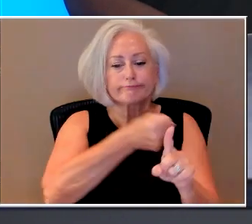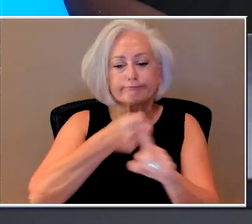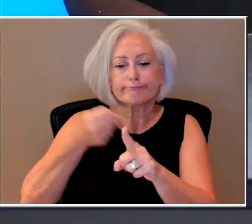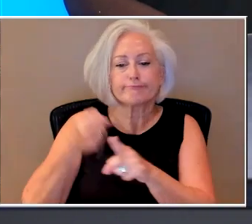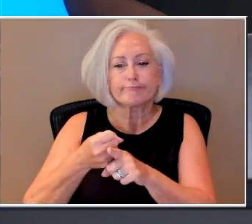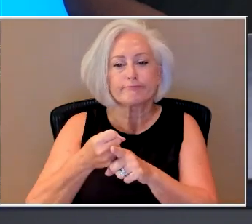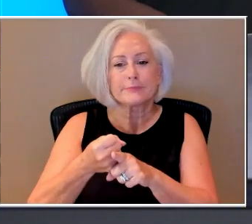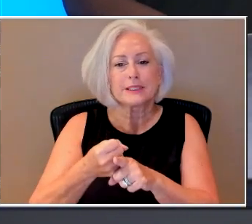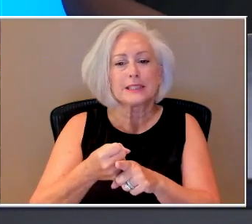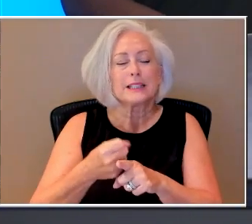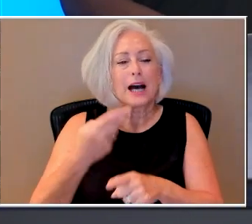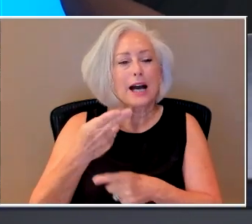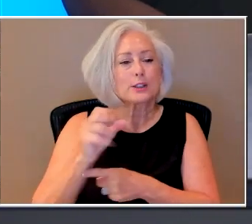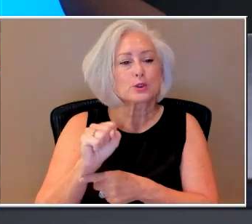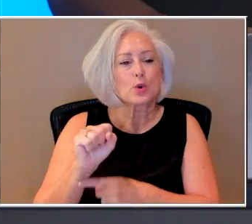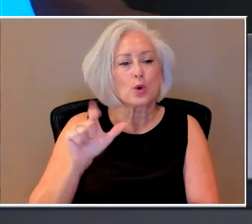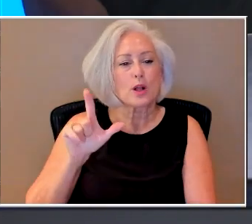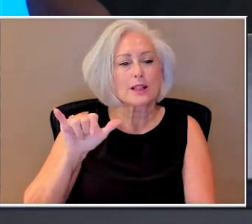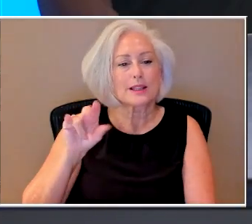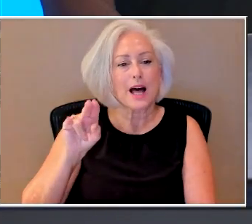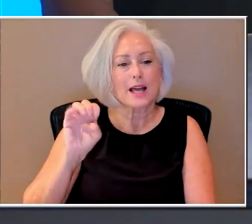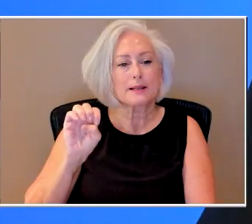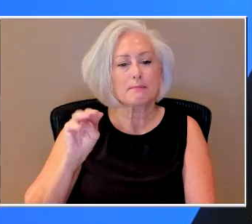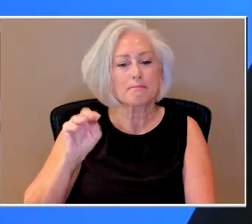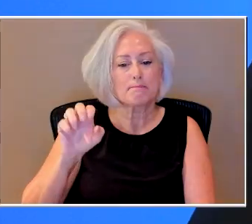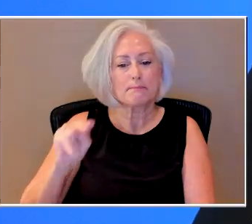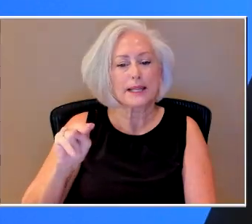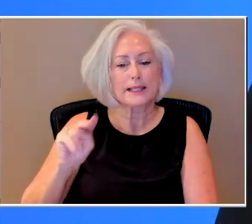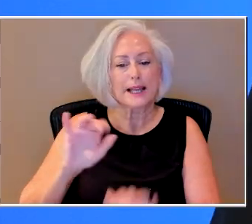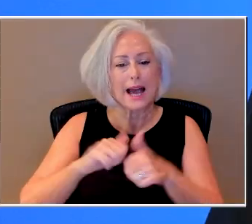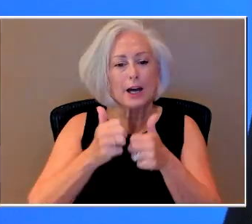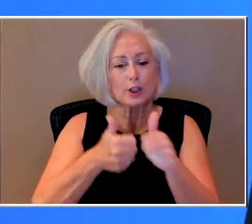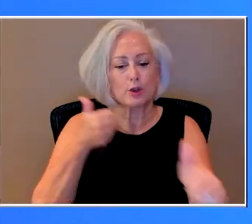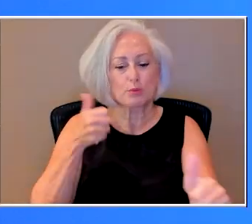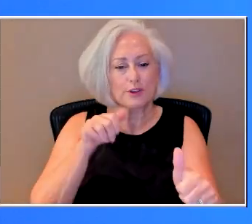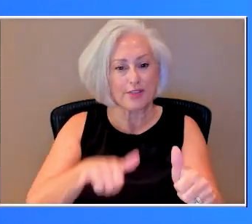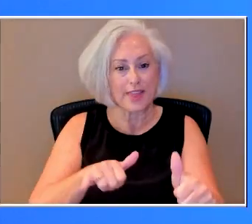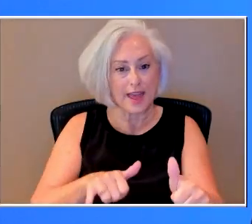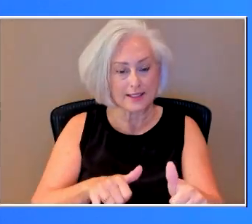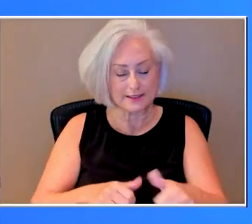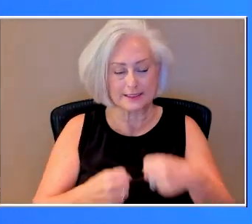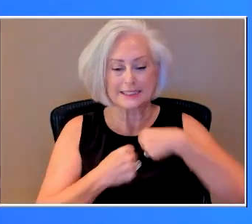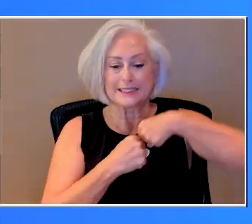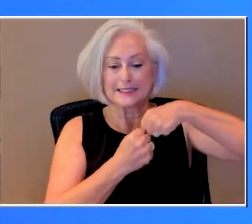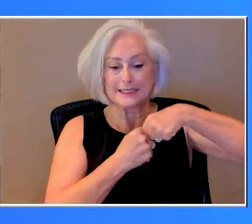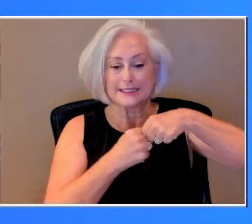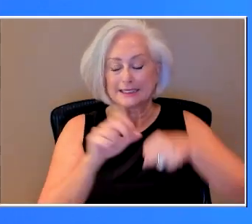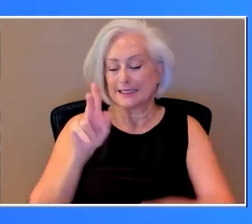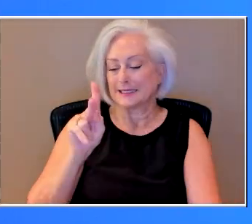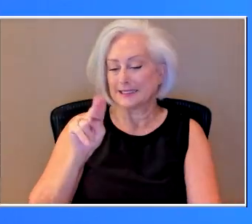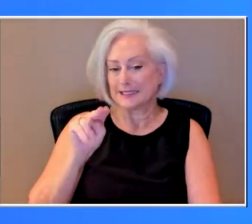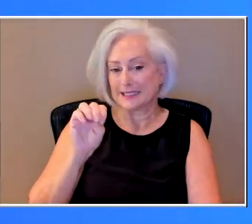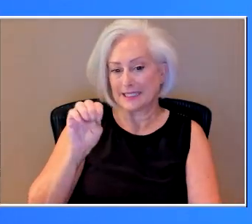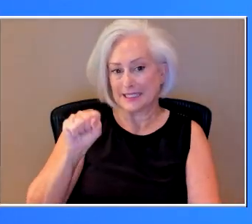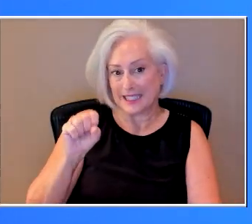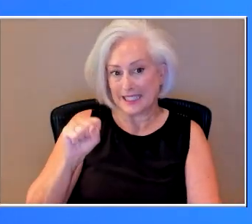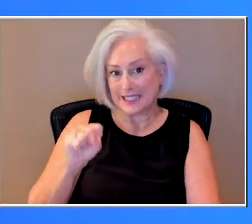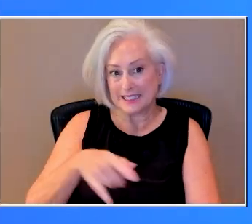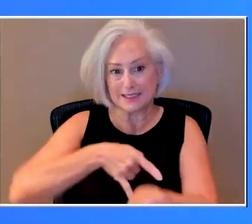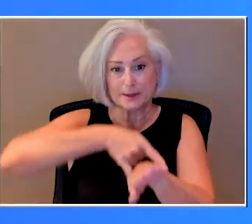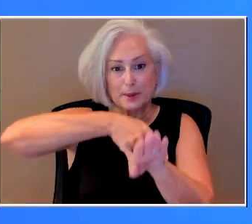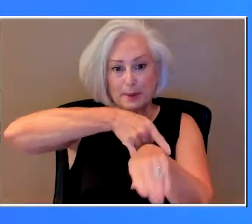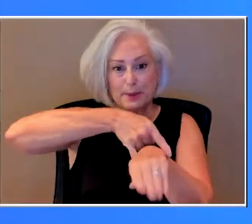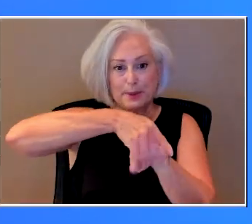do you work to try and prevent them? It's knees and ankles, especially being in the trenches, being a